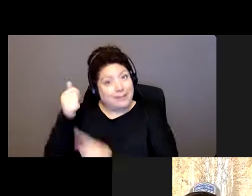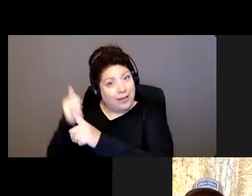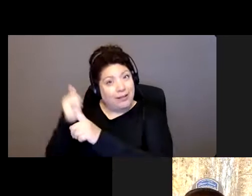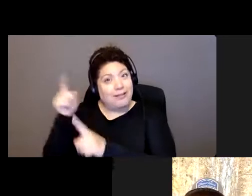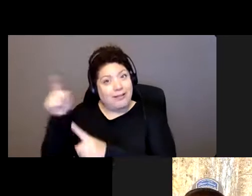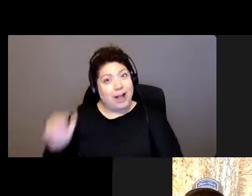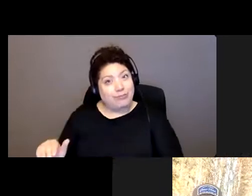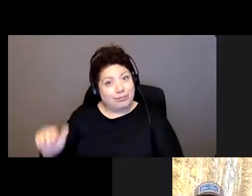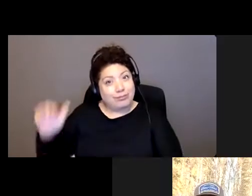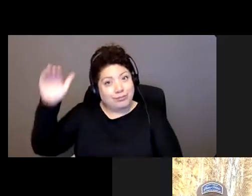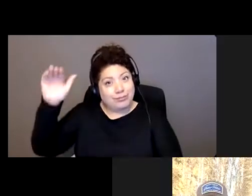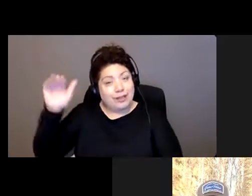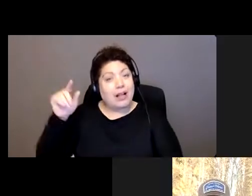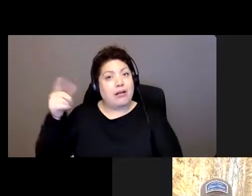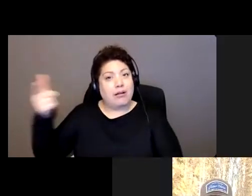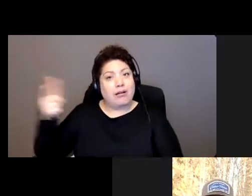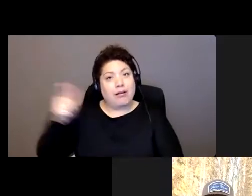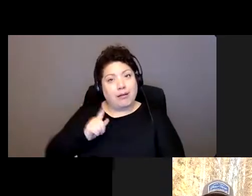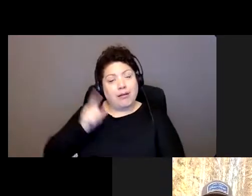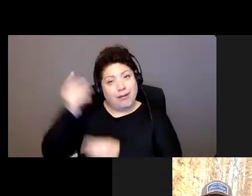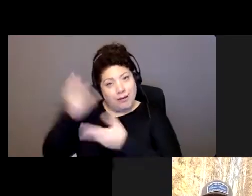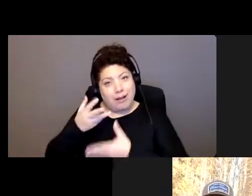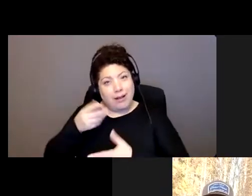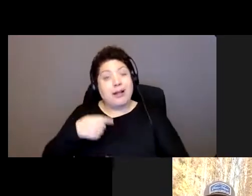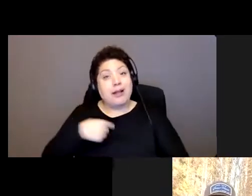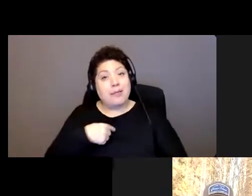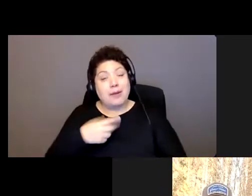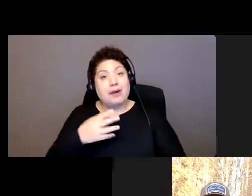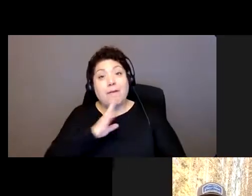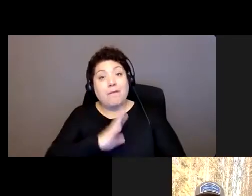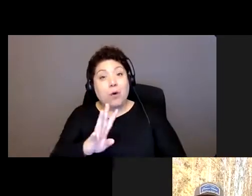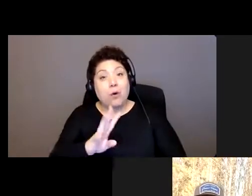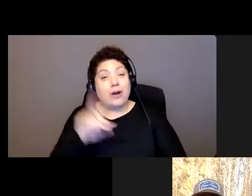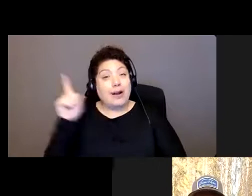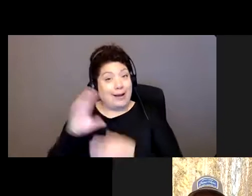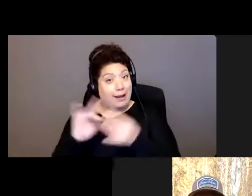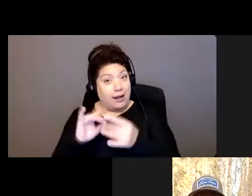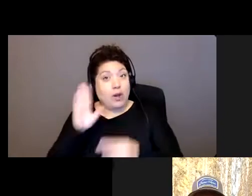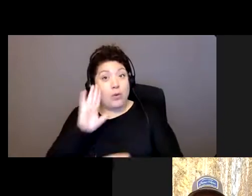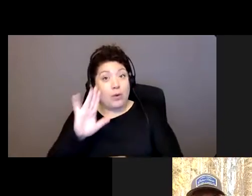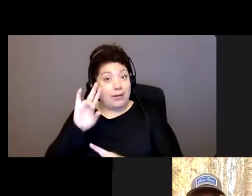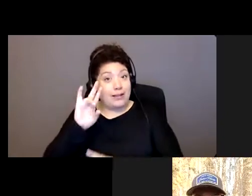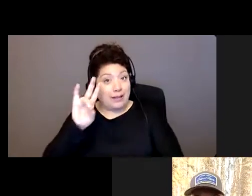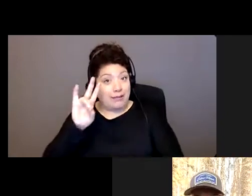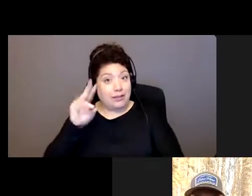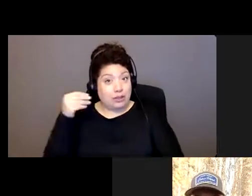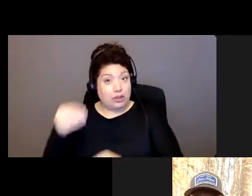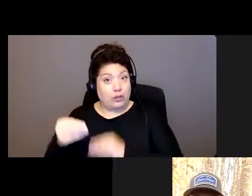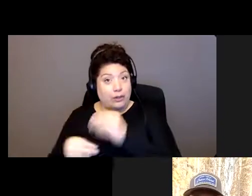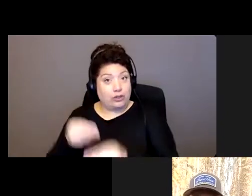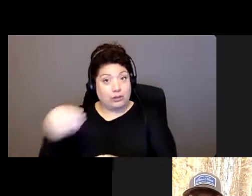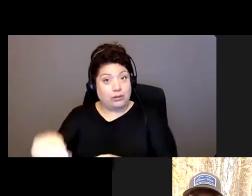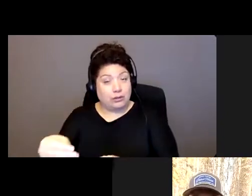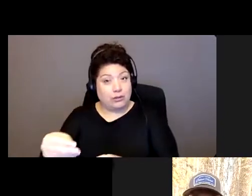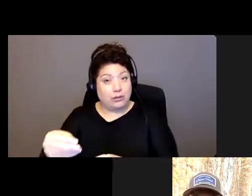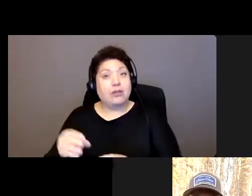said, I was 4 and 7 generations from that time when she was 4 has been